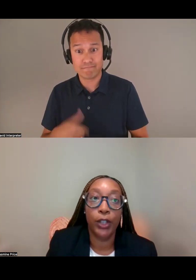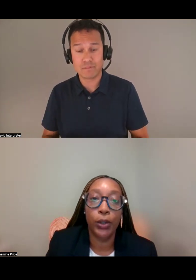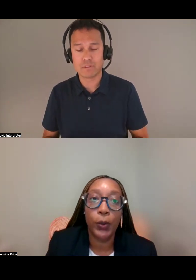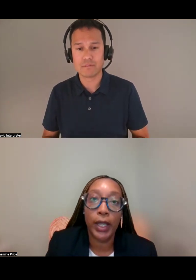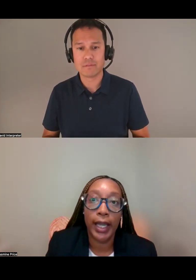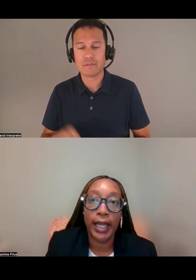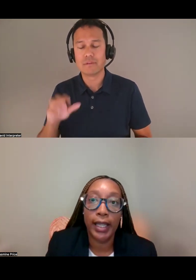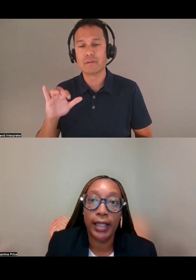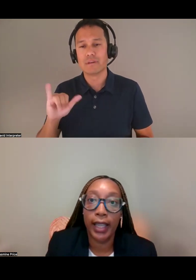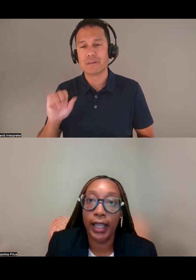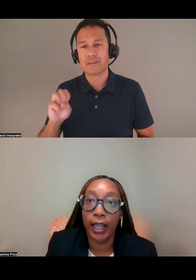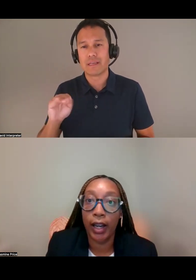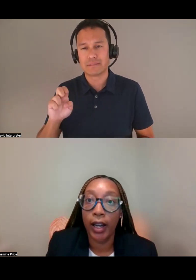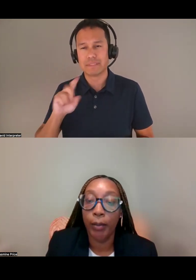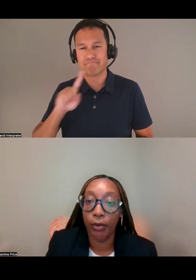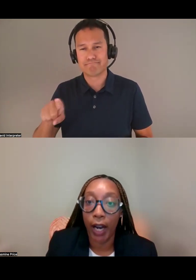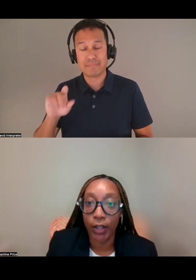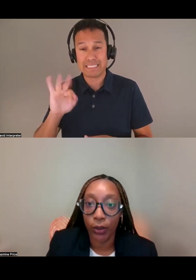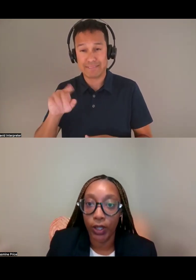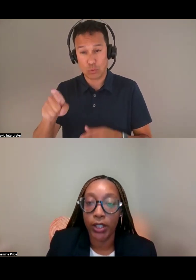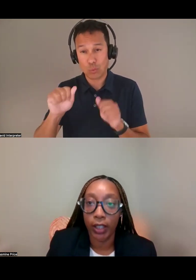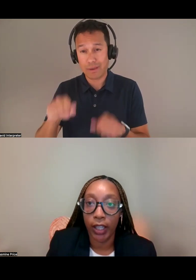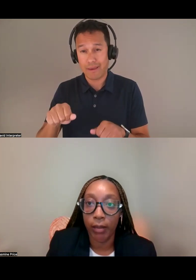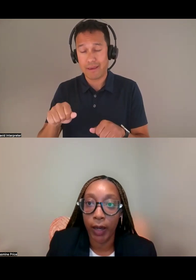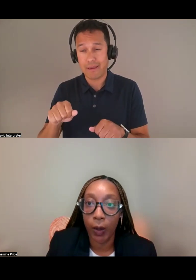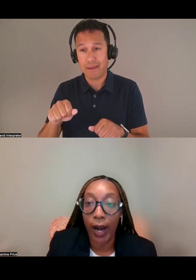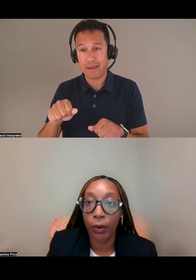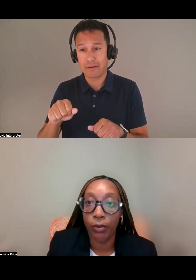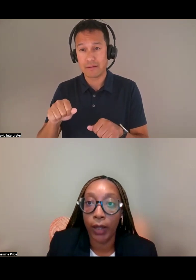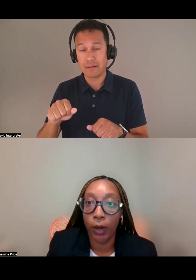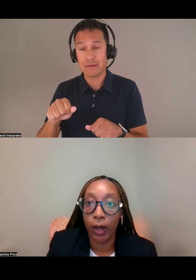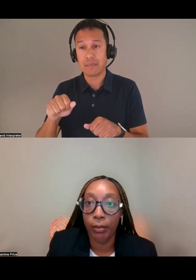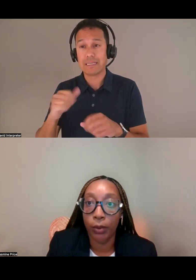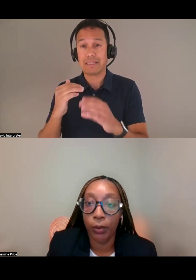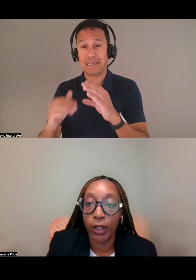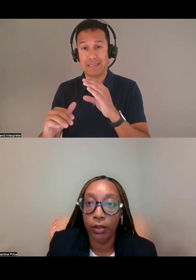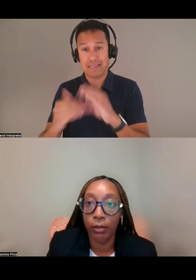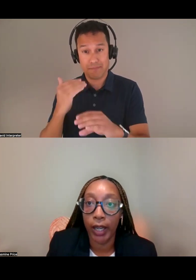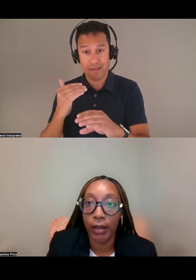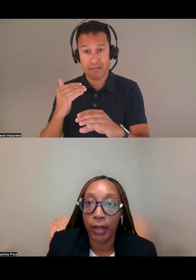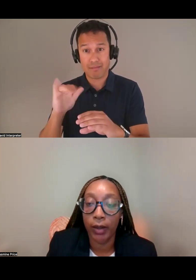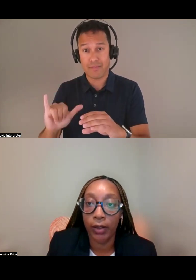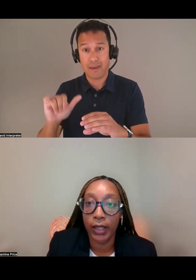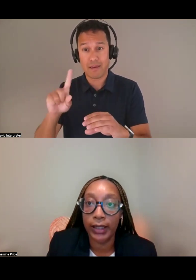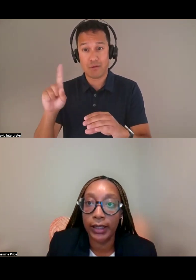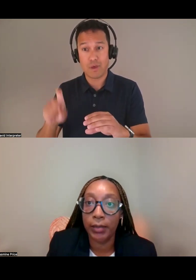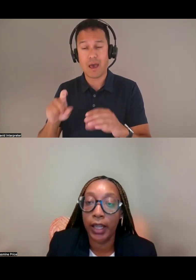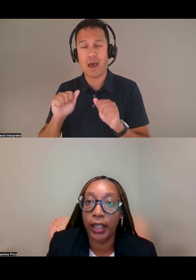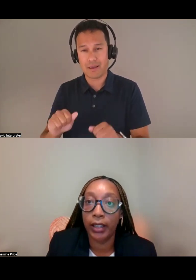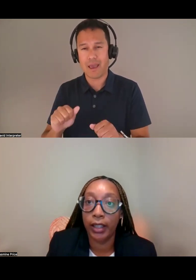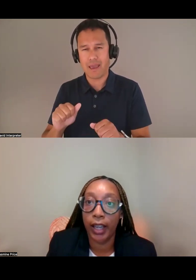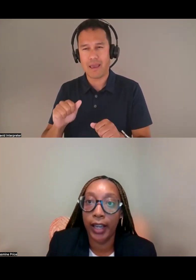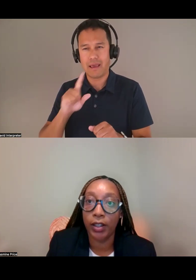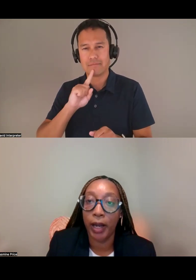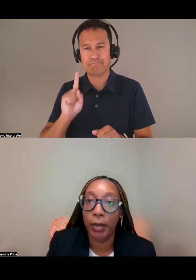If you can, Kayla, provide your question in the email, I will follow up with you by email because it seems